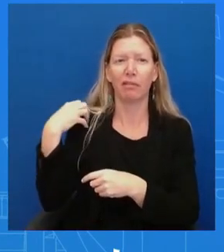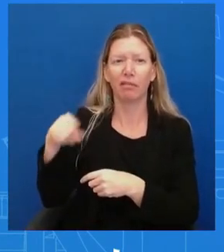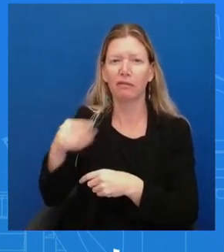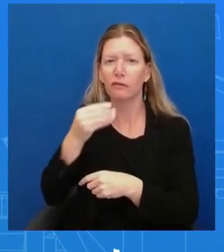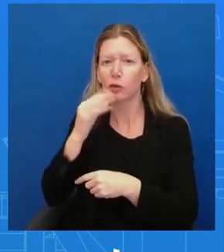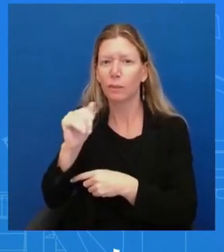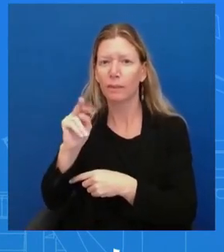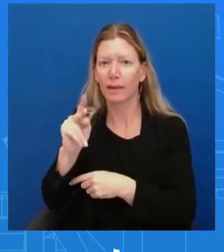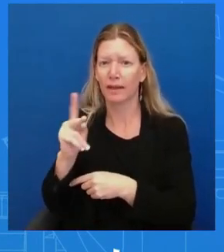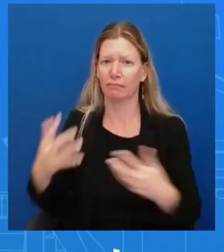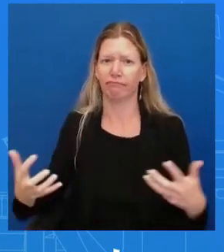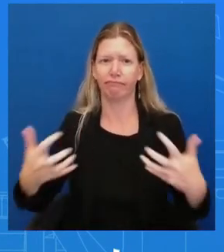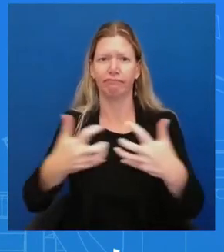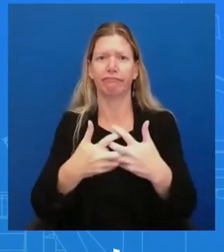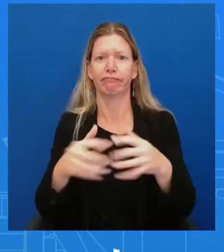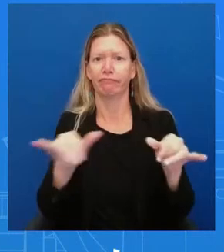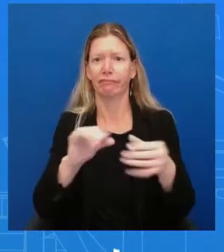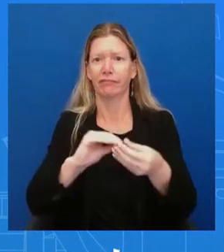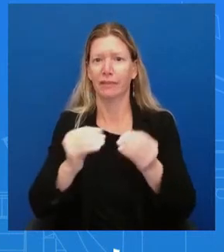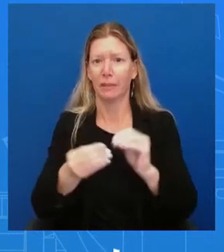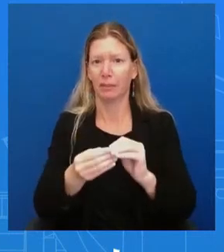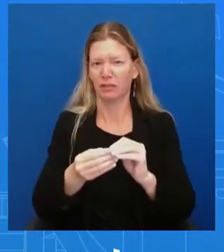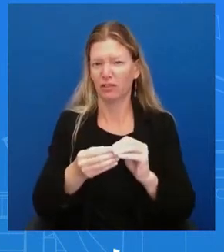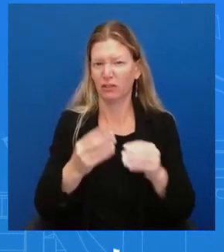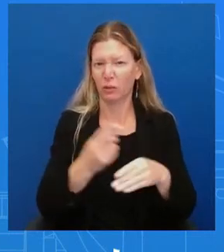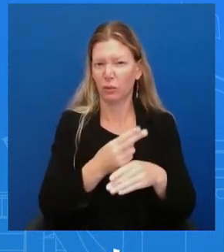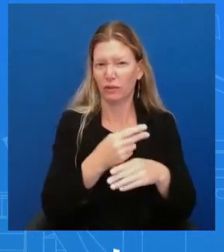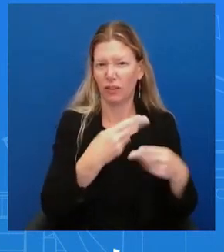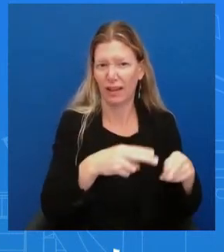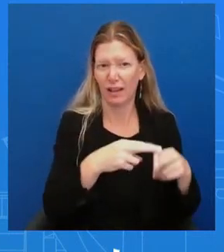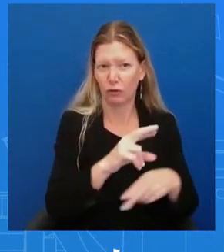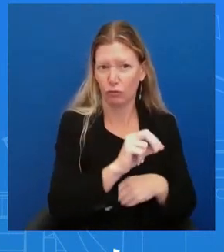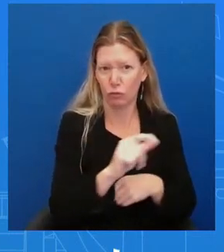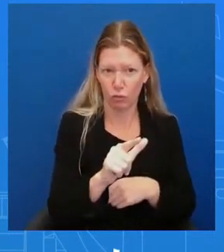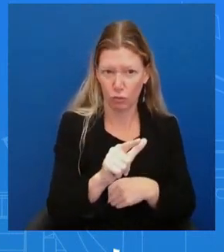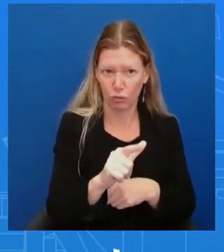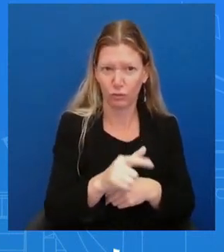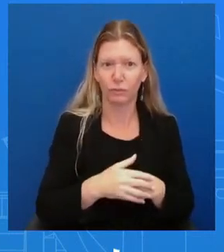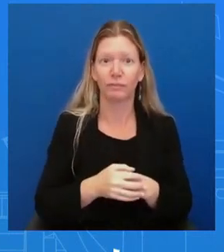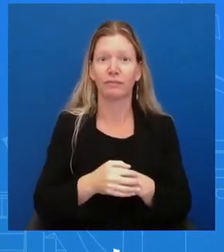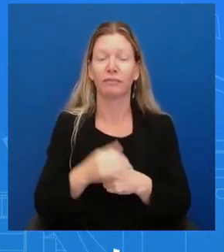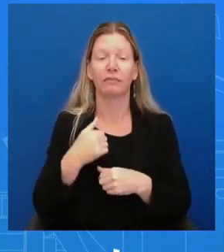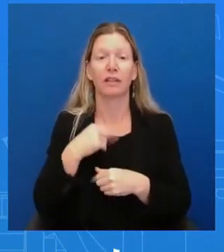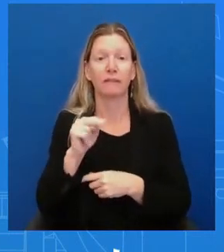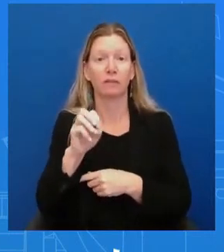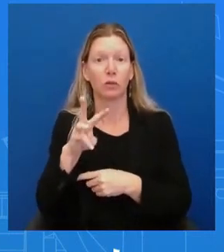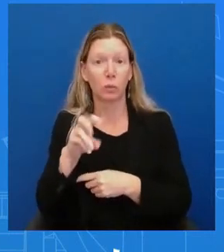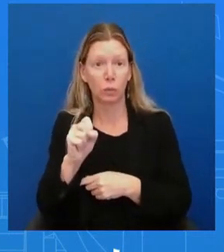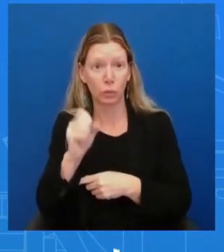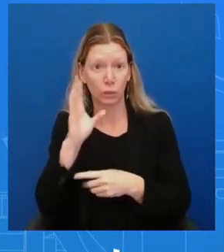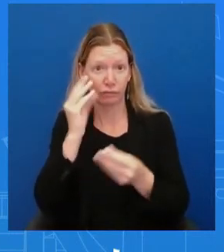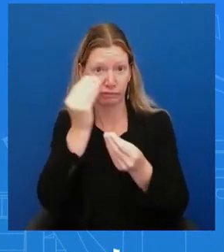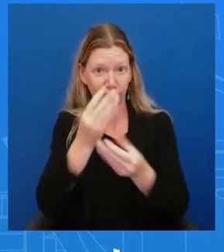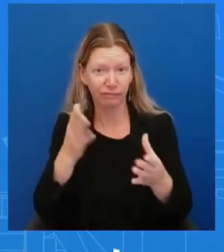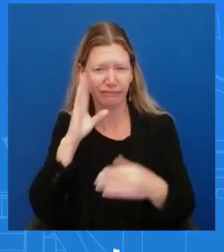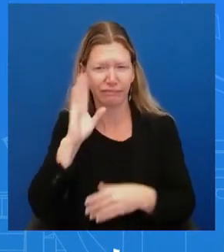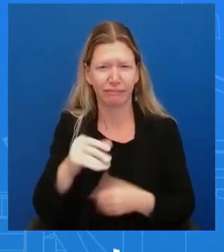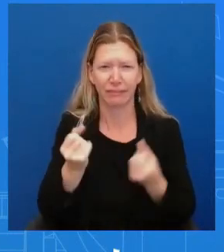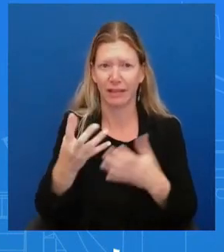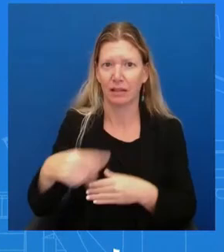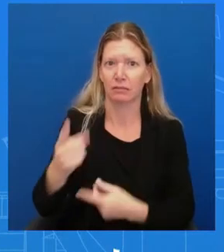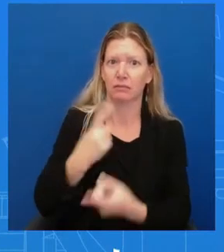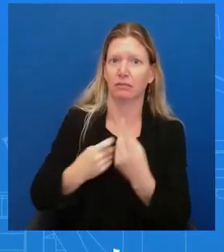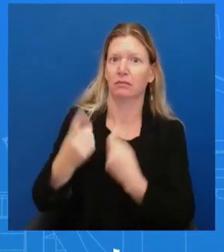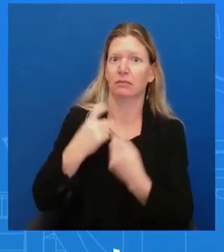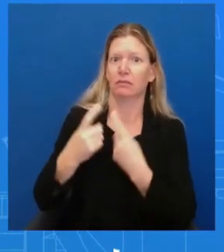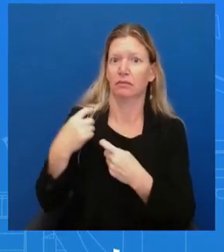And I have some news for you at the top. I know many of you were asking this question over the weekend. President Biden will travel to Baltimore on